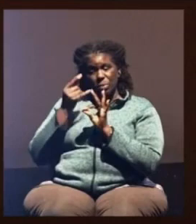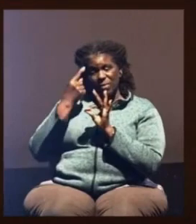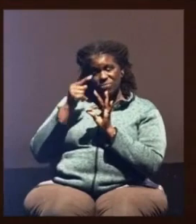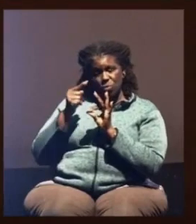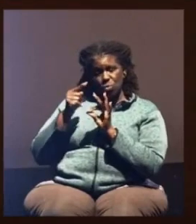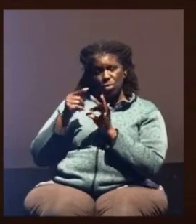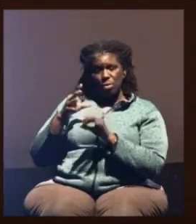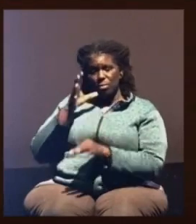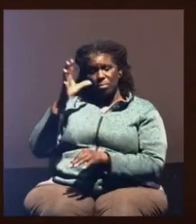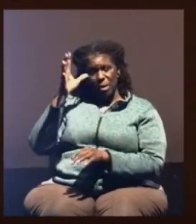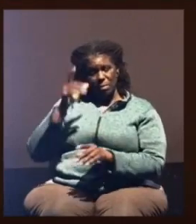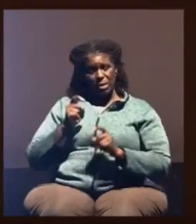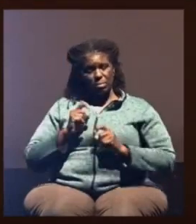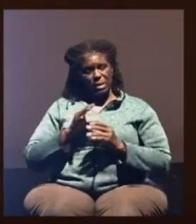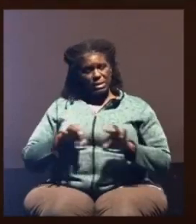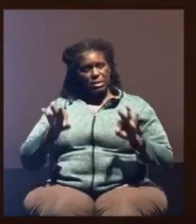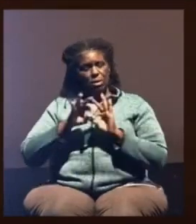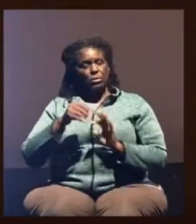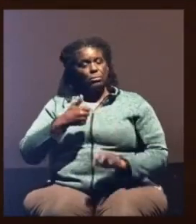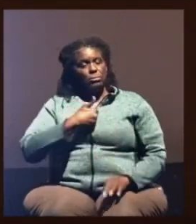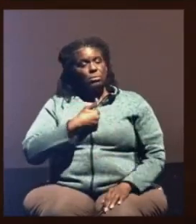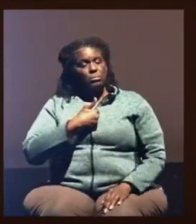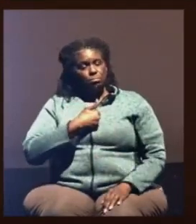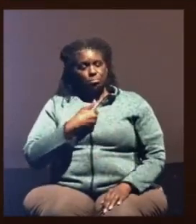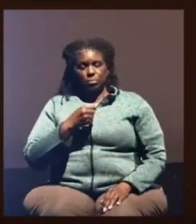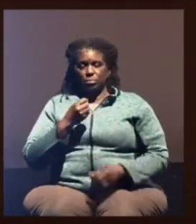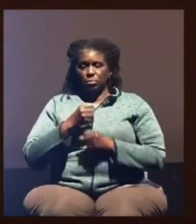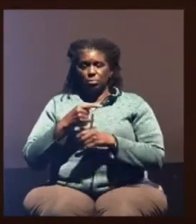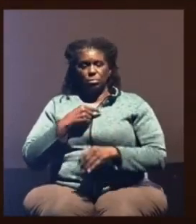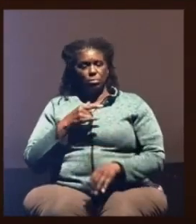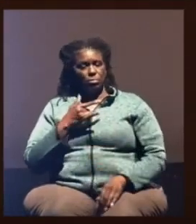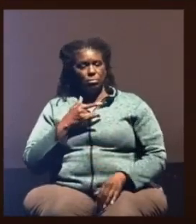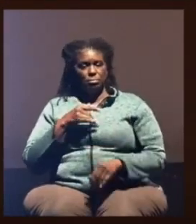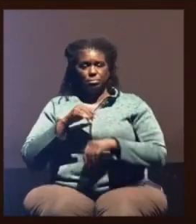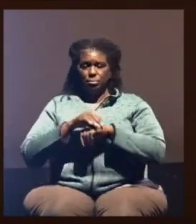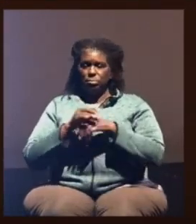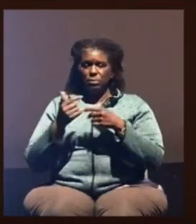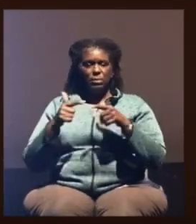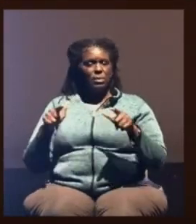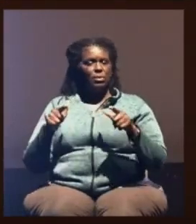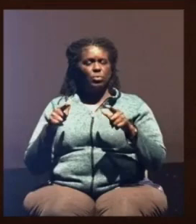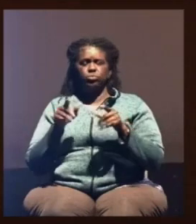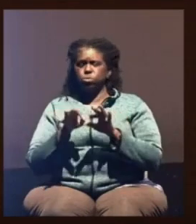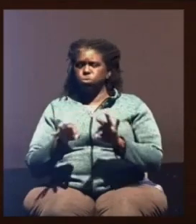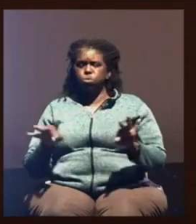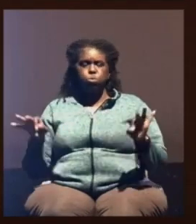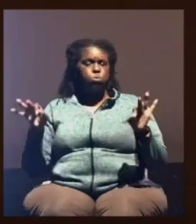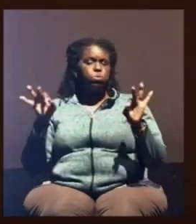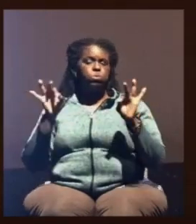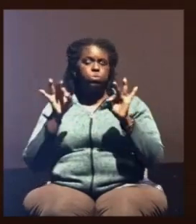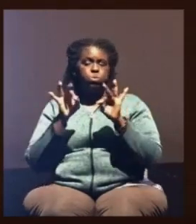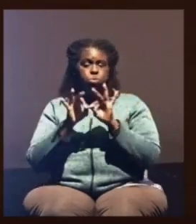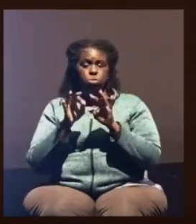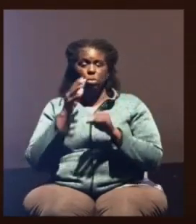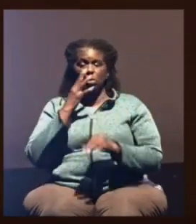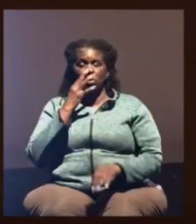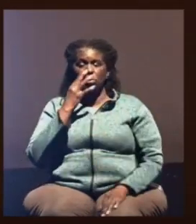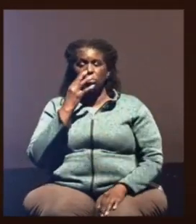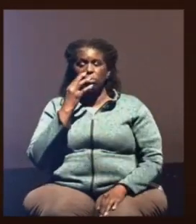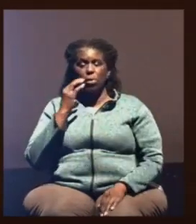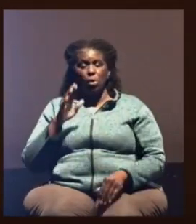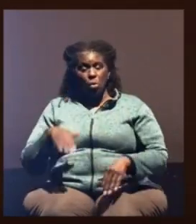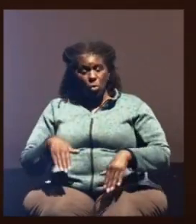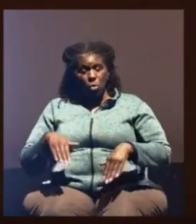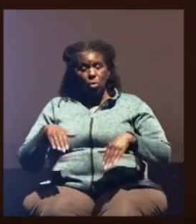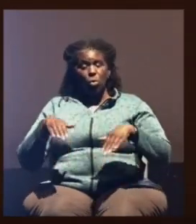big self-worth. It made me think that the English language and communication were super important. So growing